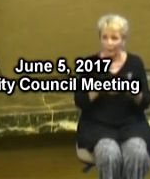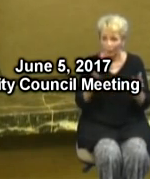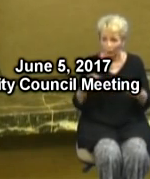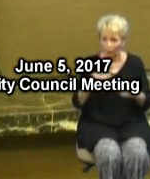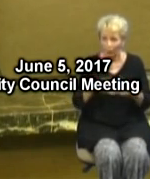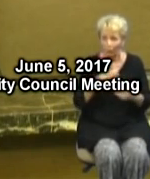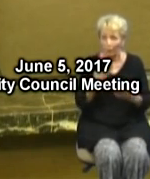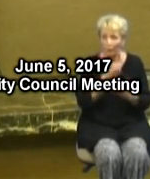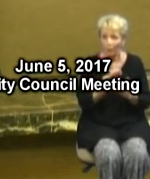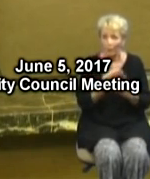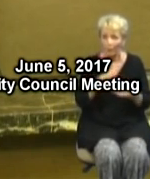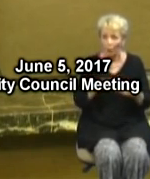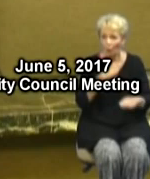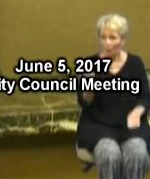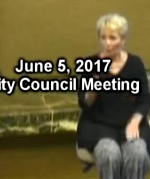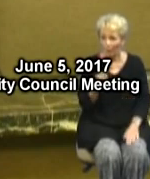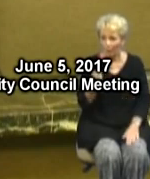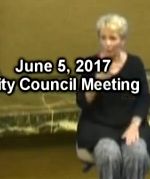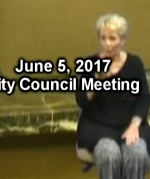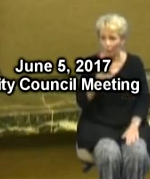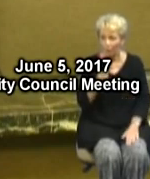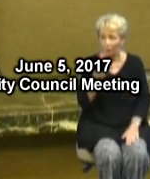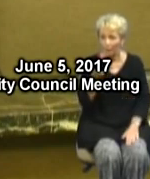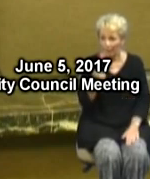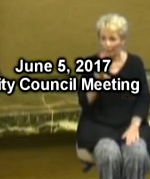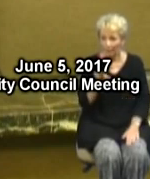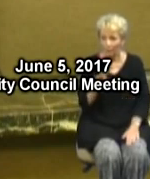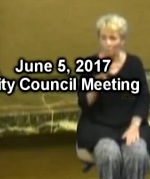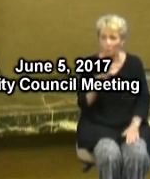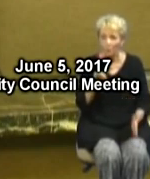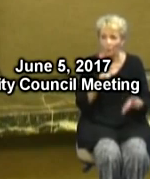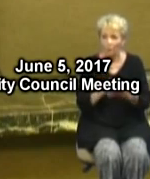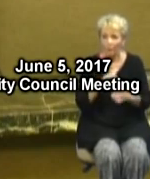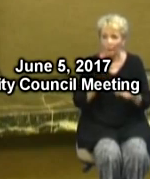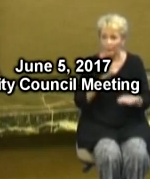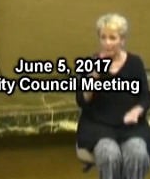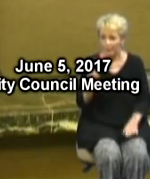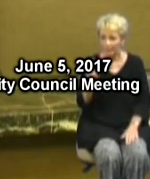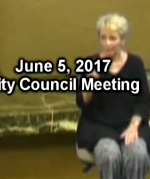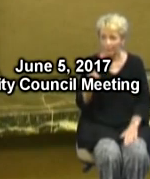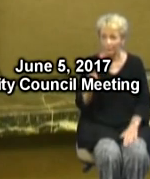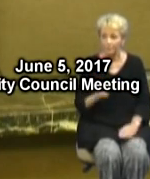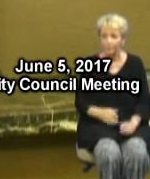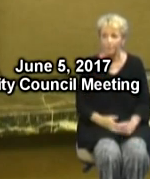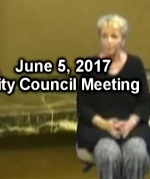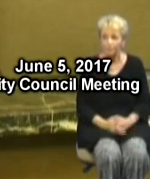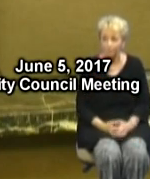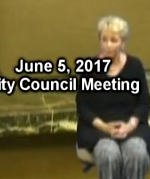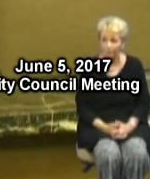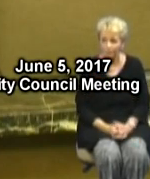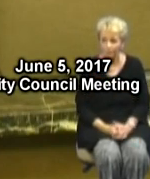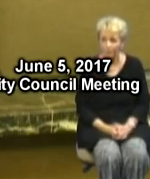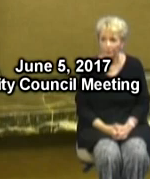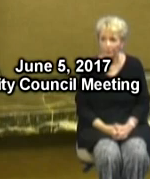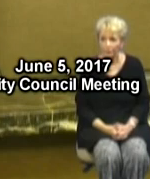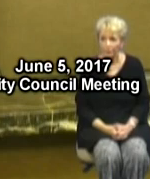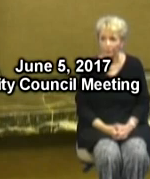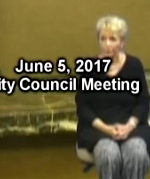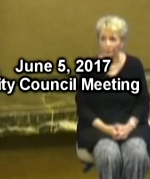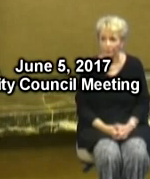the budget on Monday, June 19th. That will be at 6 o'clock. So. Okay.